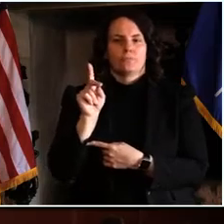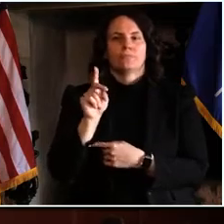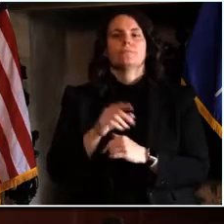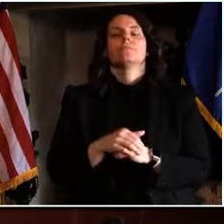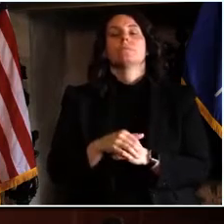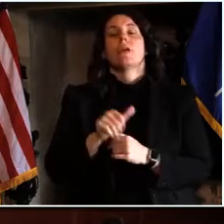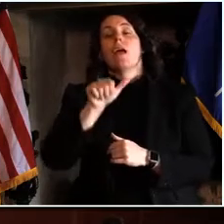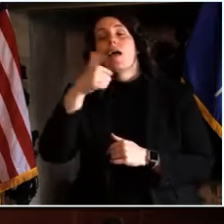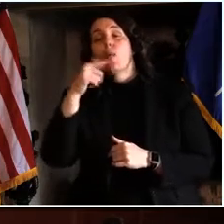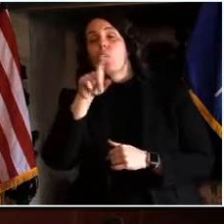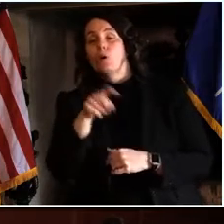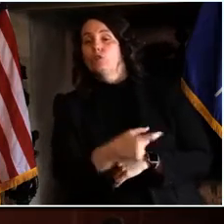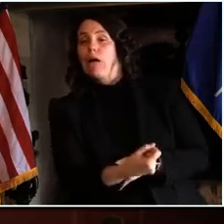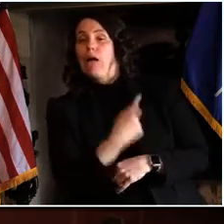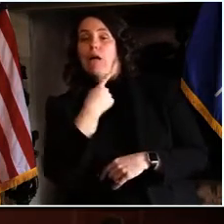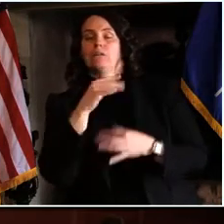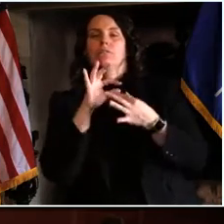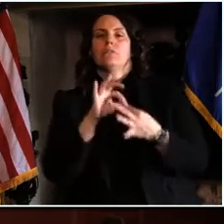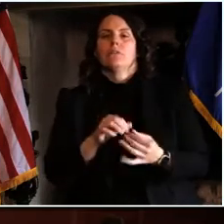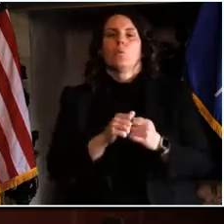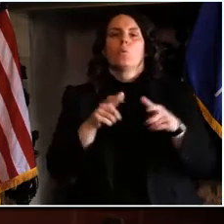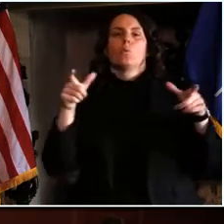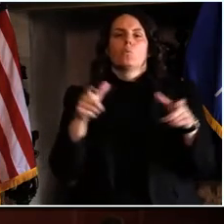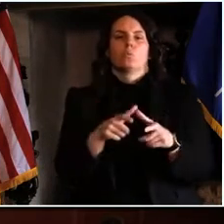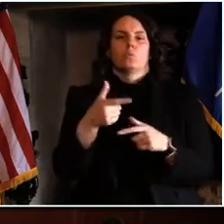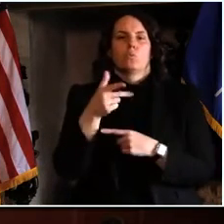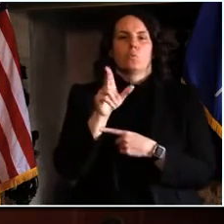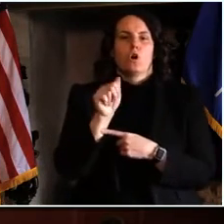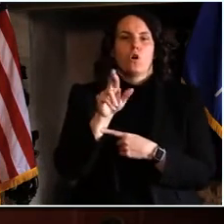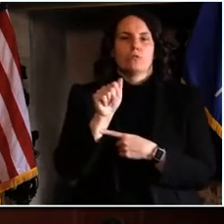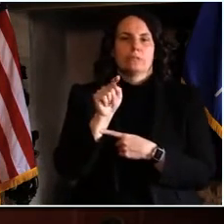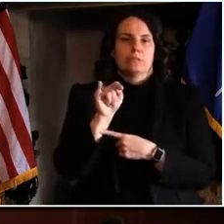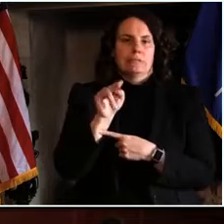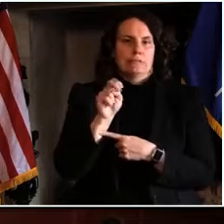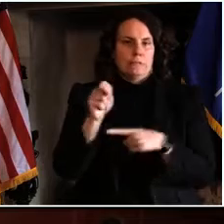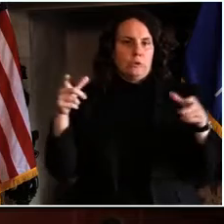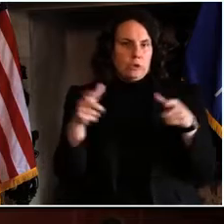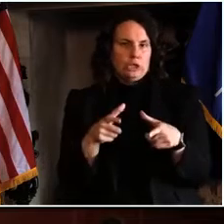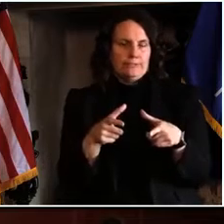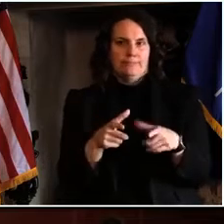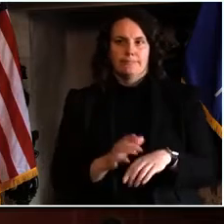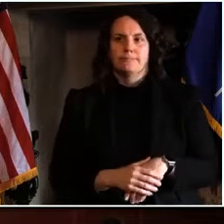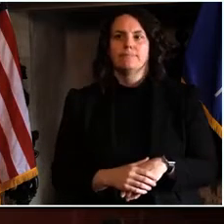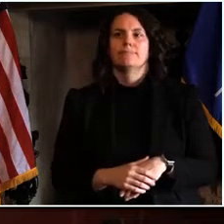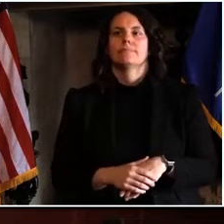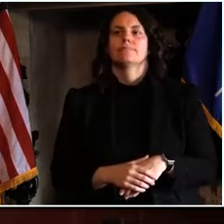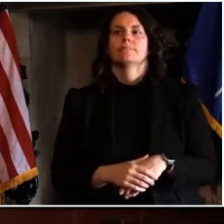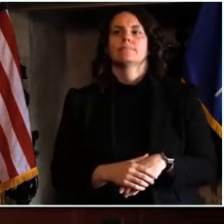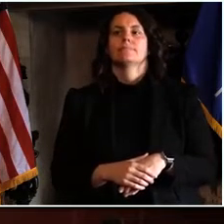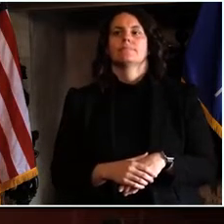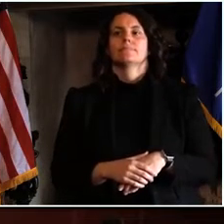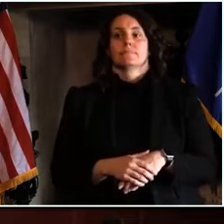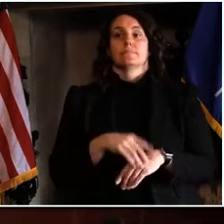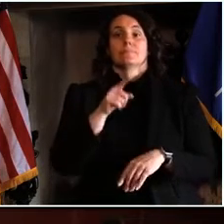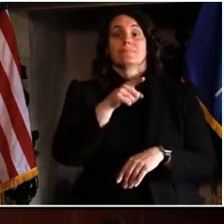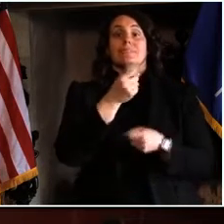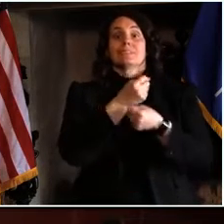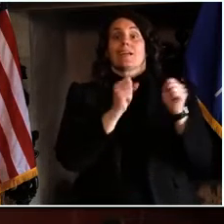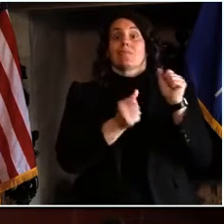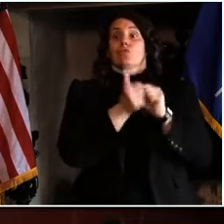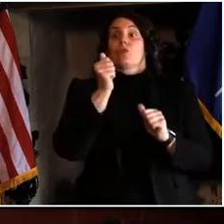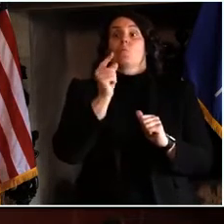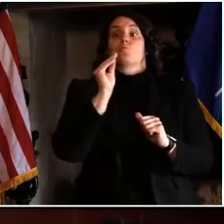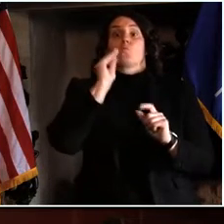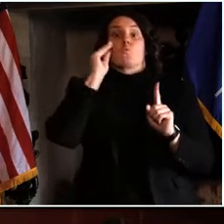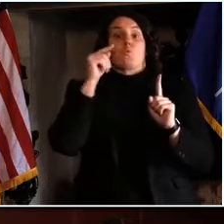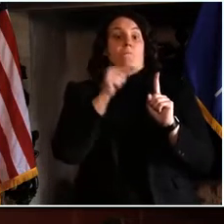So the safer at home order is our biggest intervention that really affects the whole community, the whole state. Safer at home means we want to reduce the number